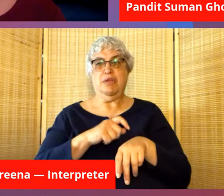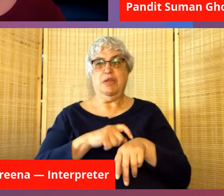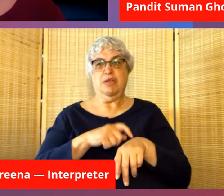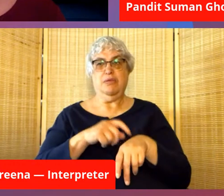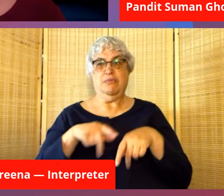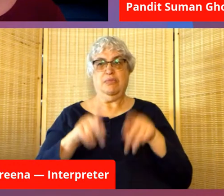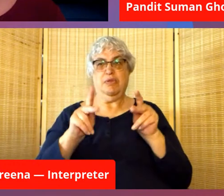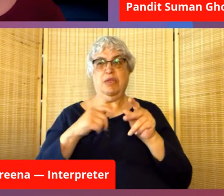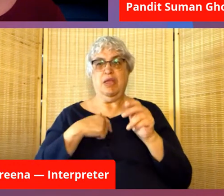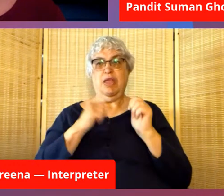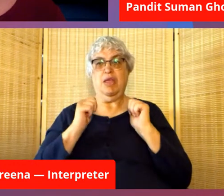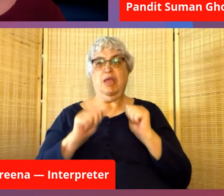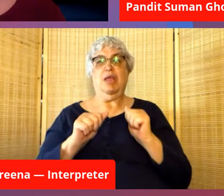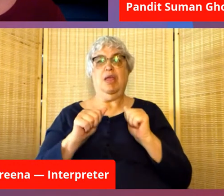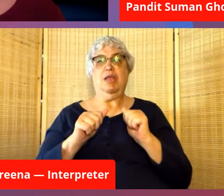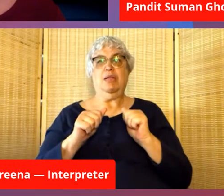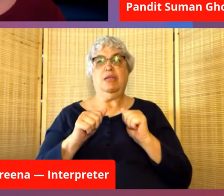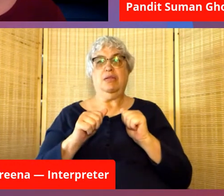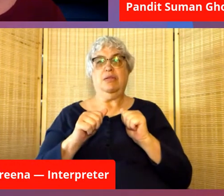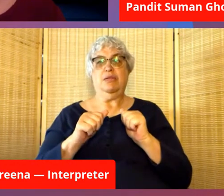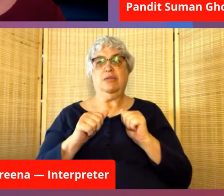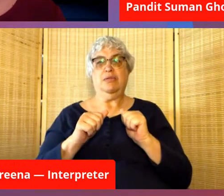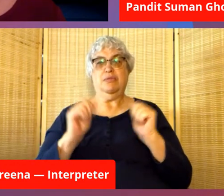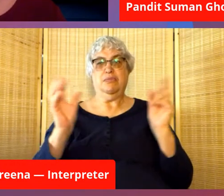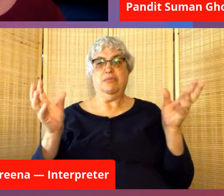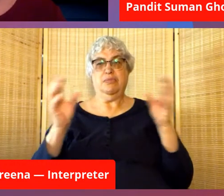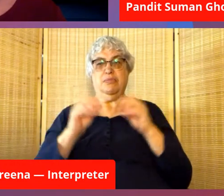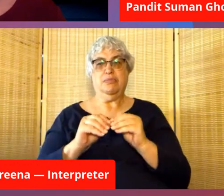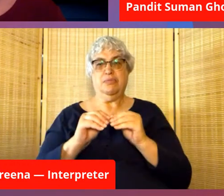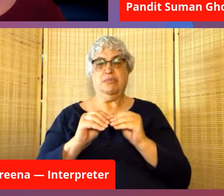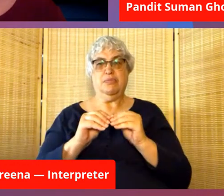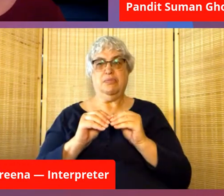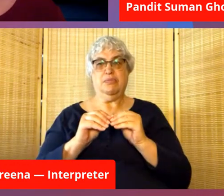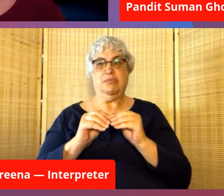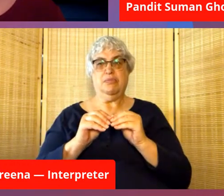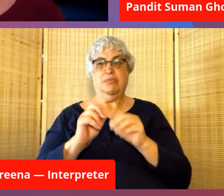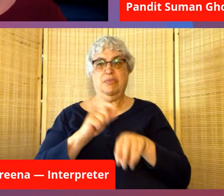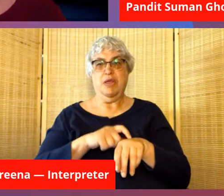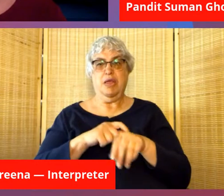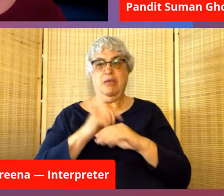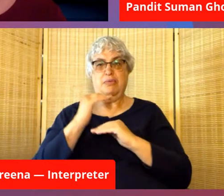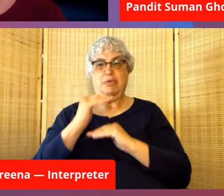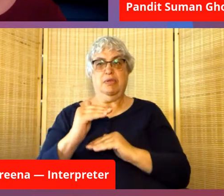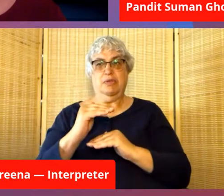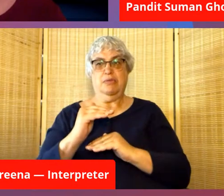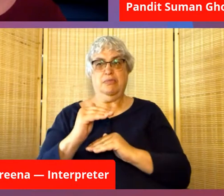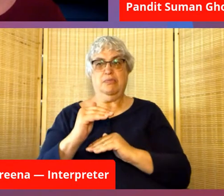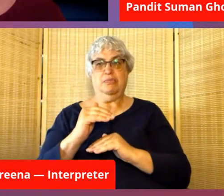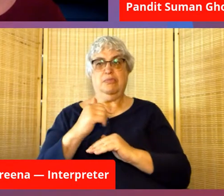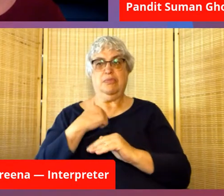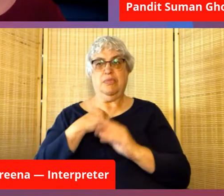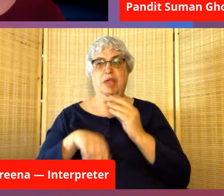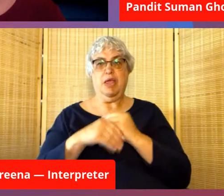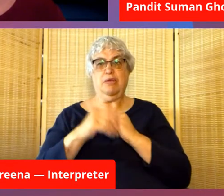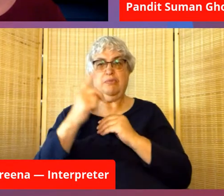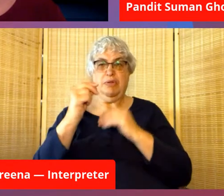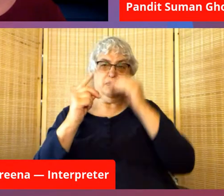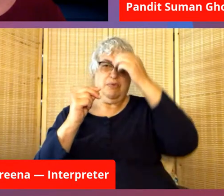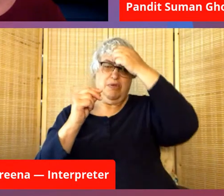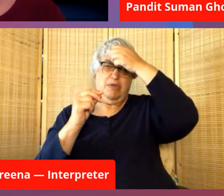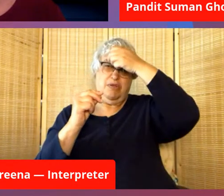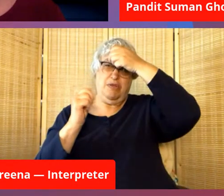if I'm able to, you know, put it in the desired time frame, probably add one more composition. We'll